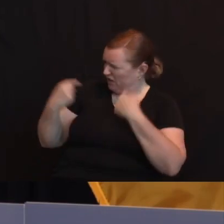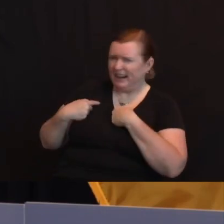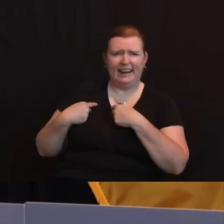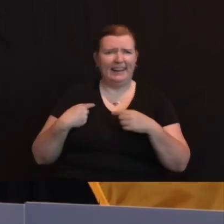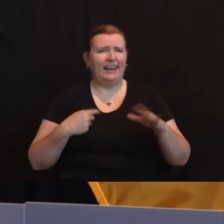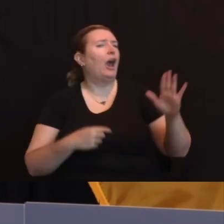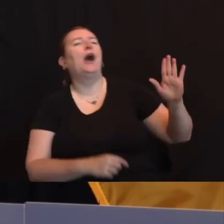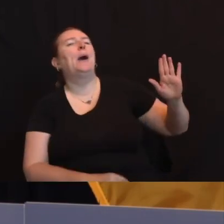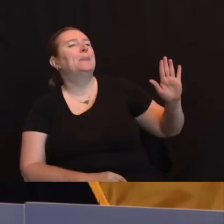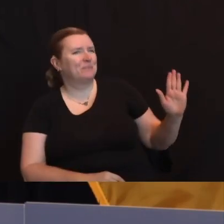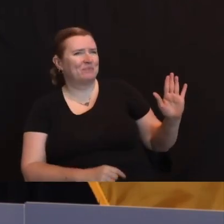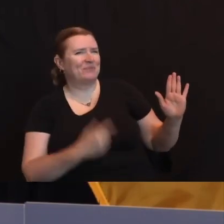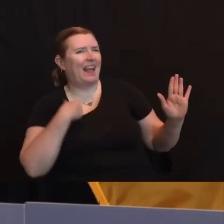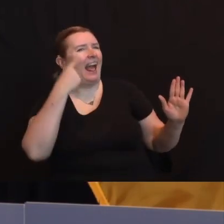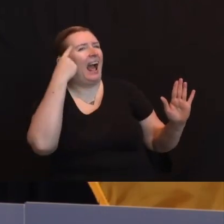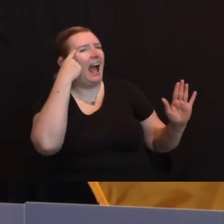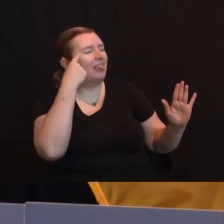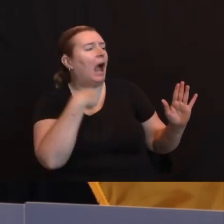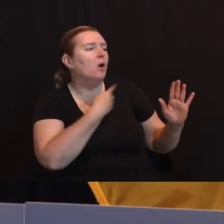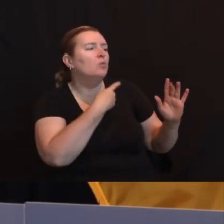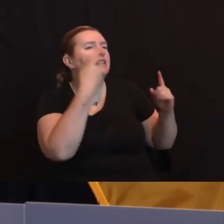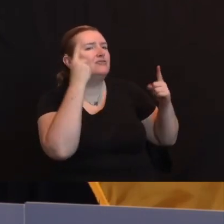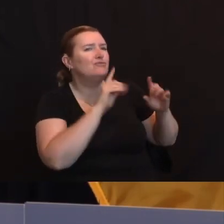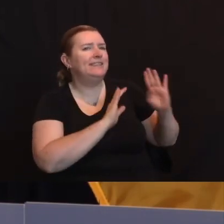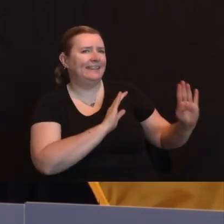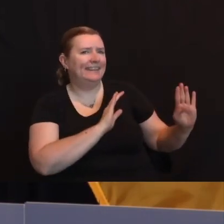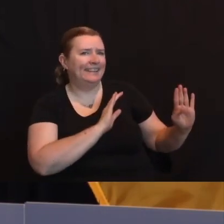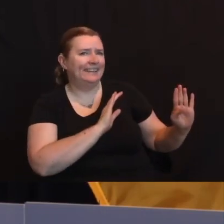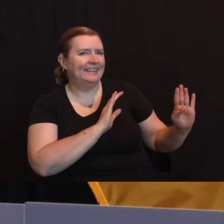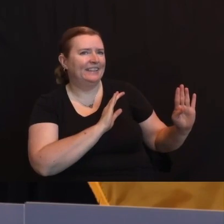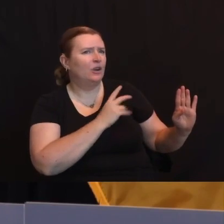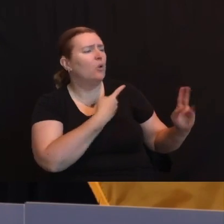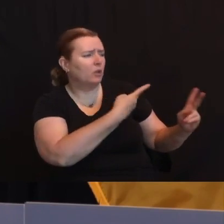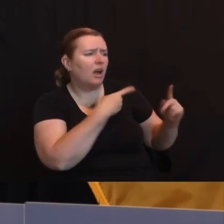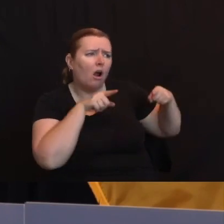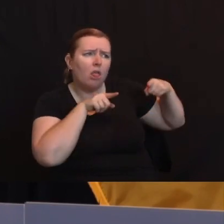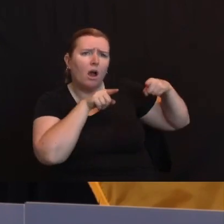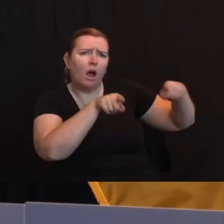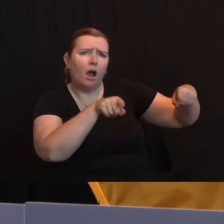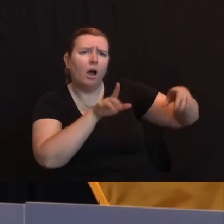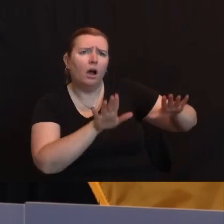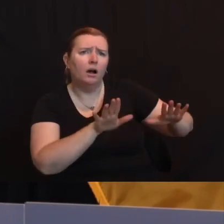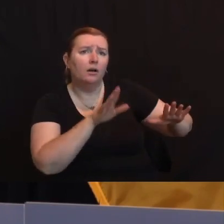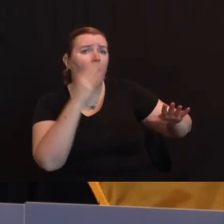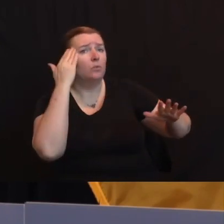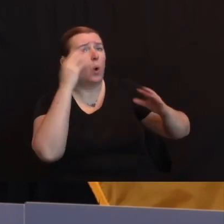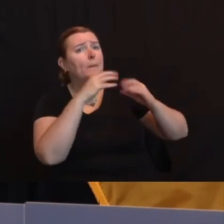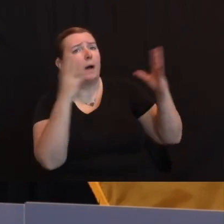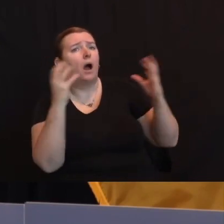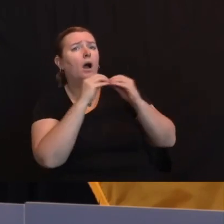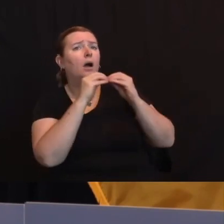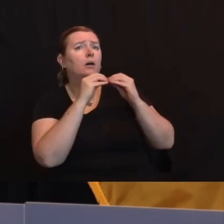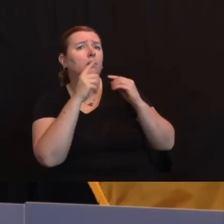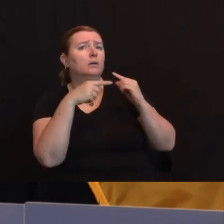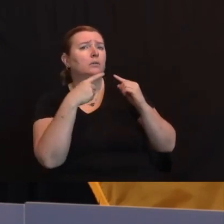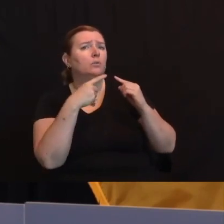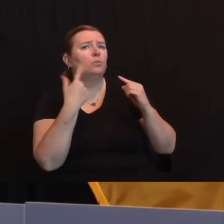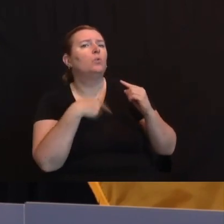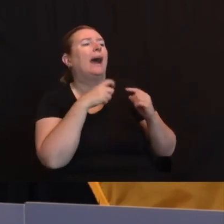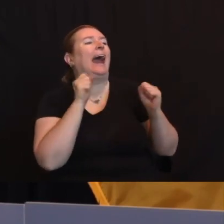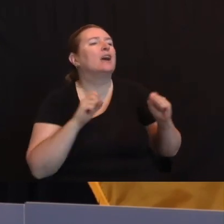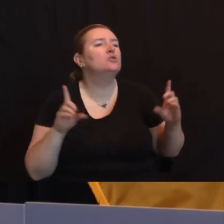I think we are in agreement. We are aligned in the regard that we know a lot about what we can do right now,